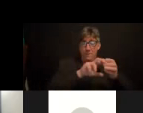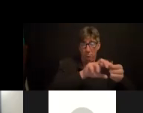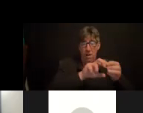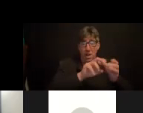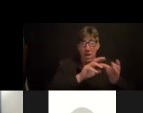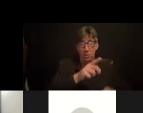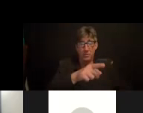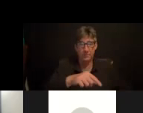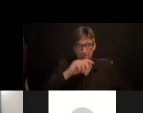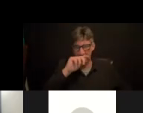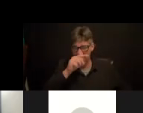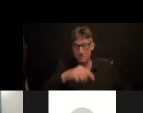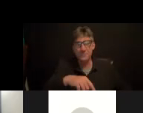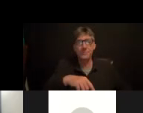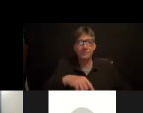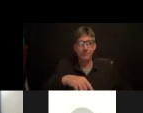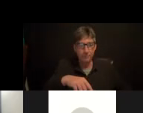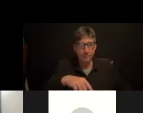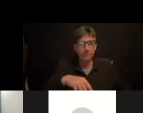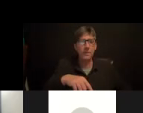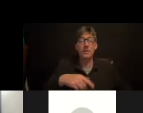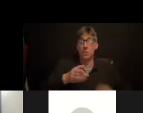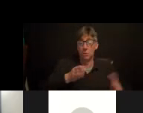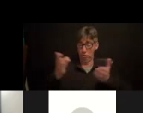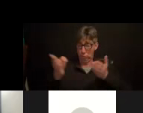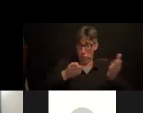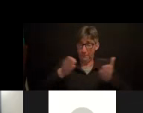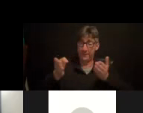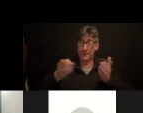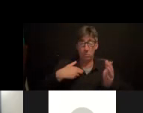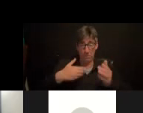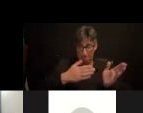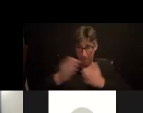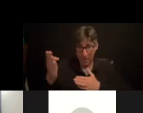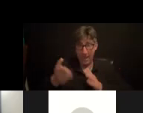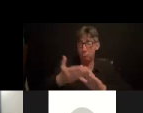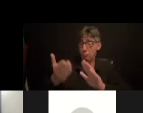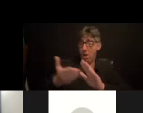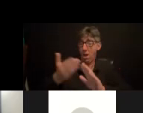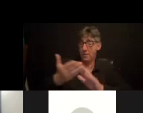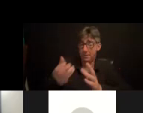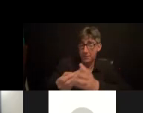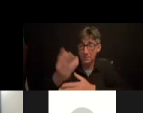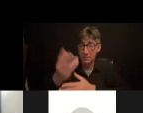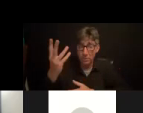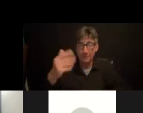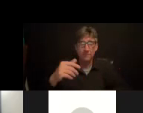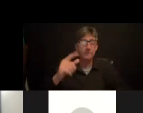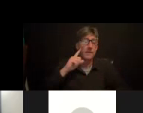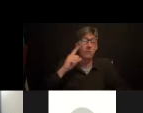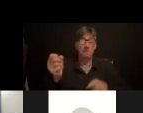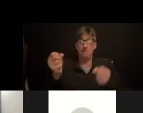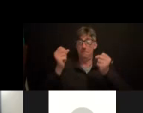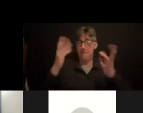Just a little more about the service we plan to run in the spring is it for many people who are using